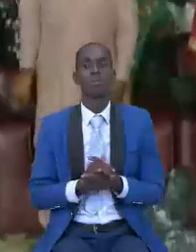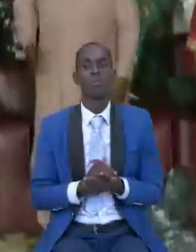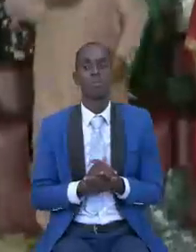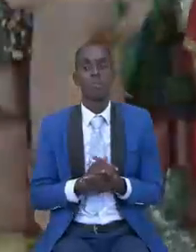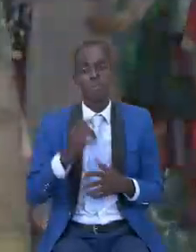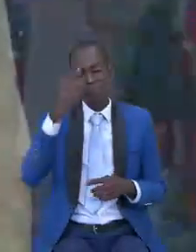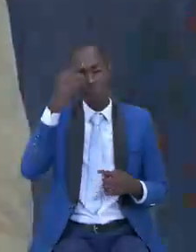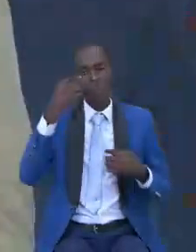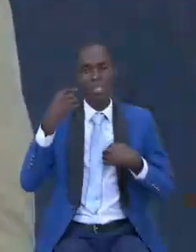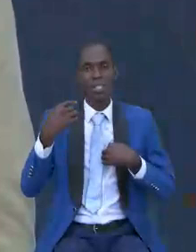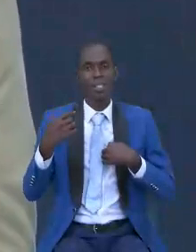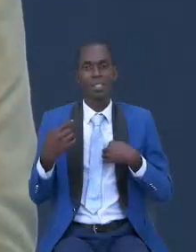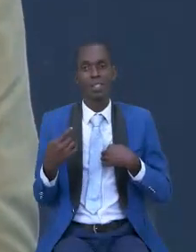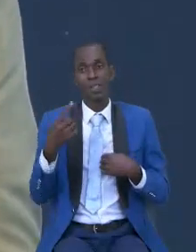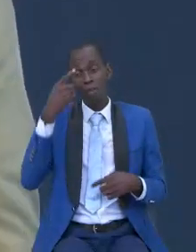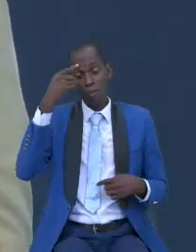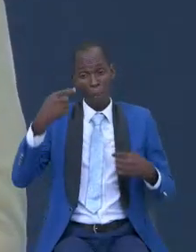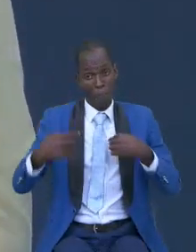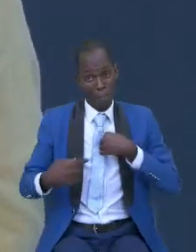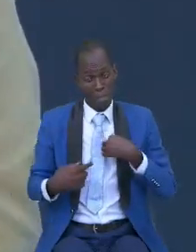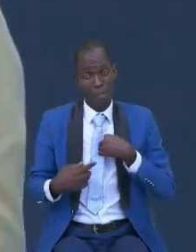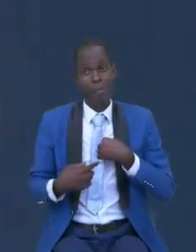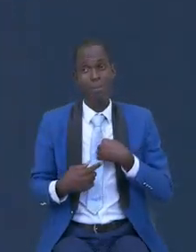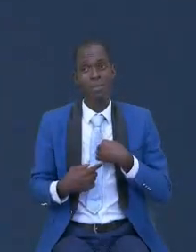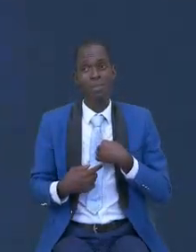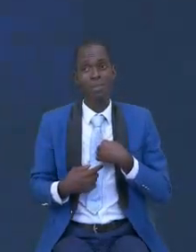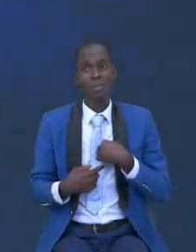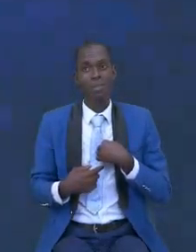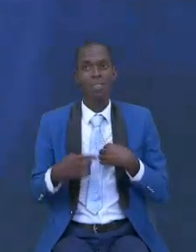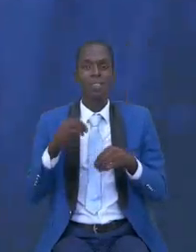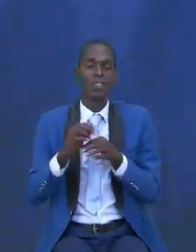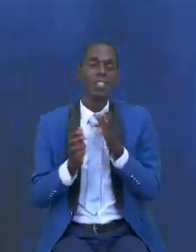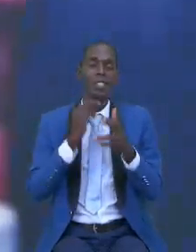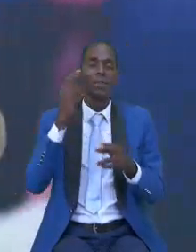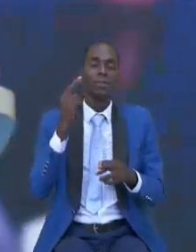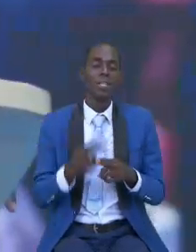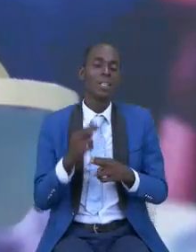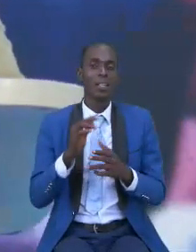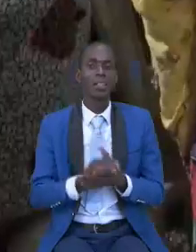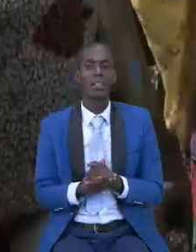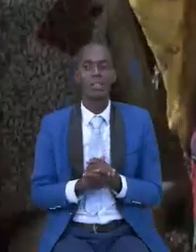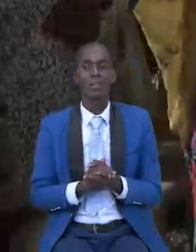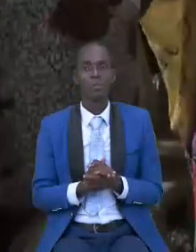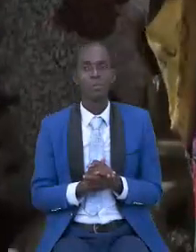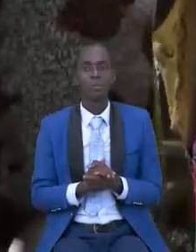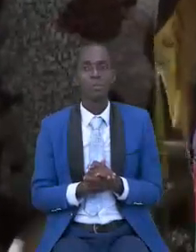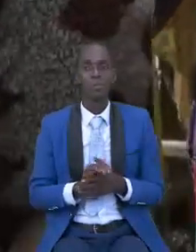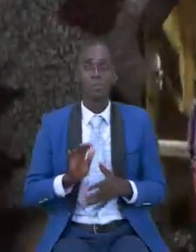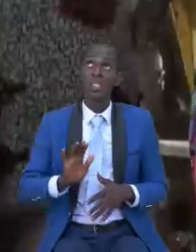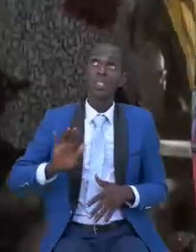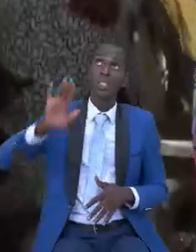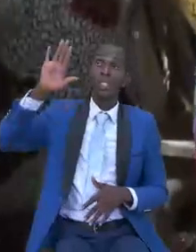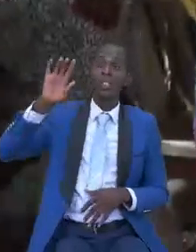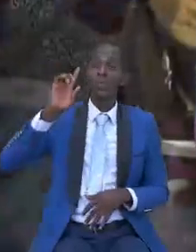For me. For me. In Jesus' name. You raise up one